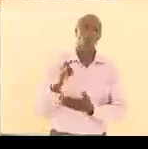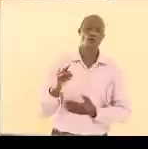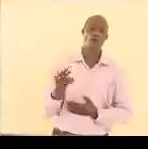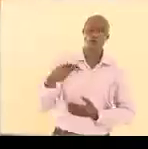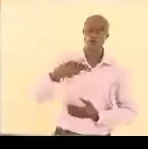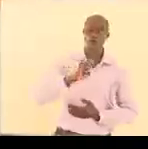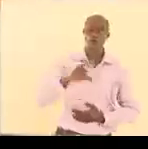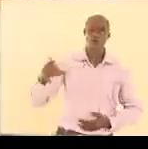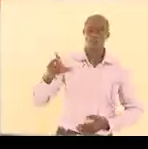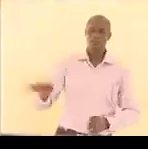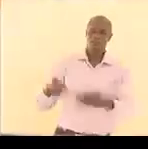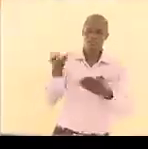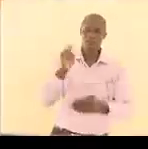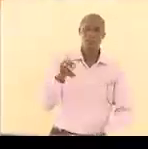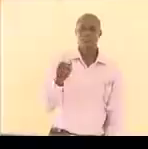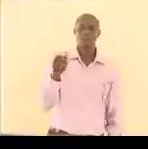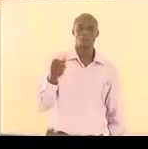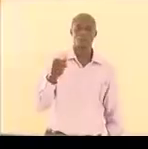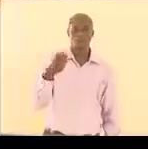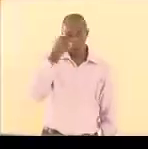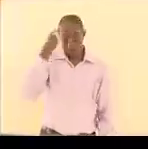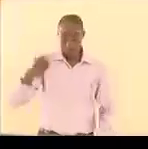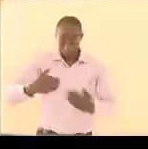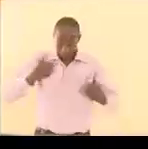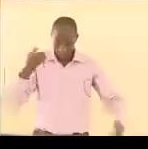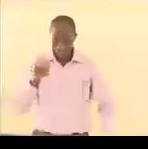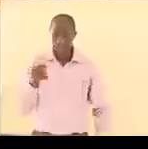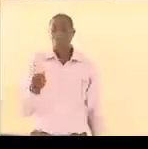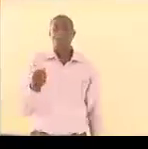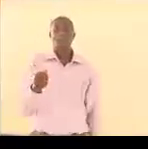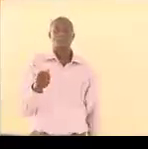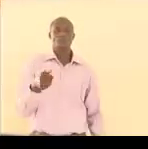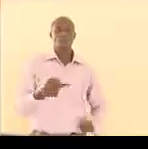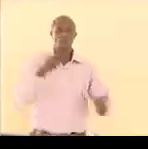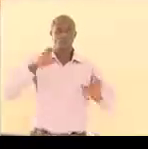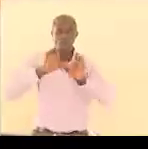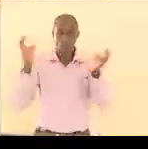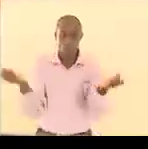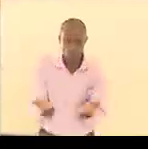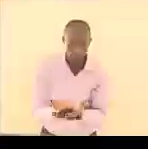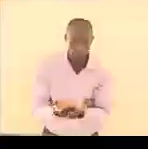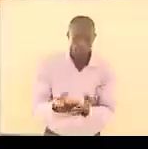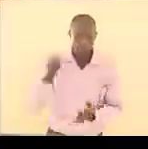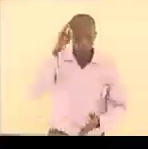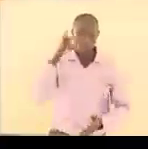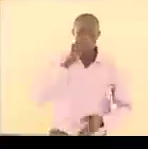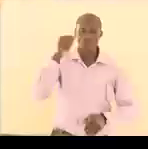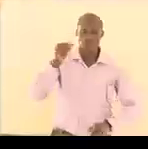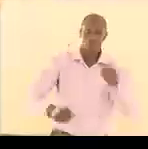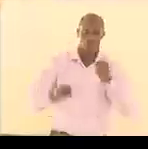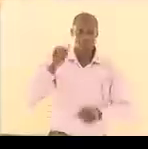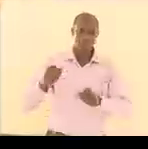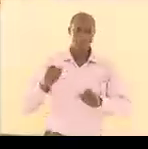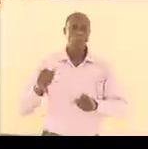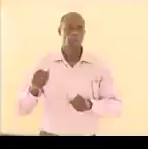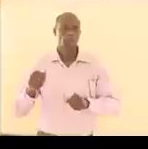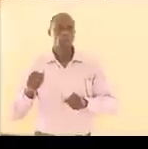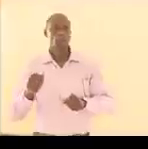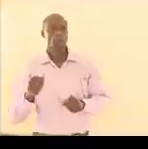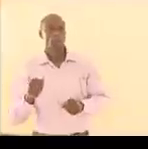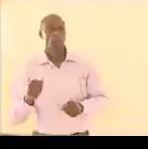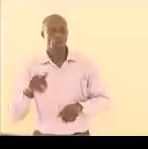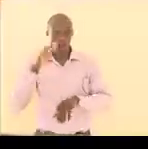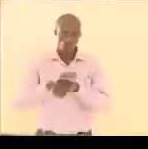1 week of hell he gave himself because he separated himself from the community. He was in doubt, he was in grief and